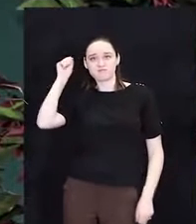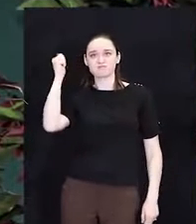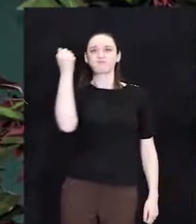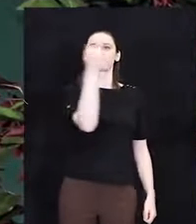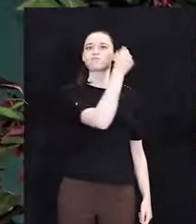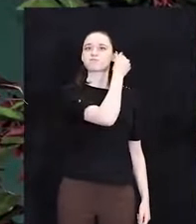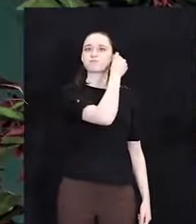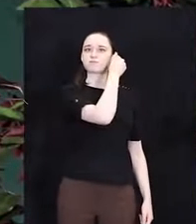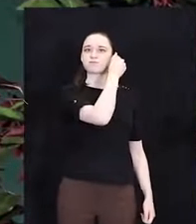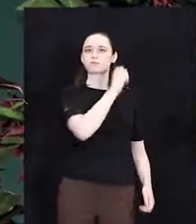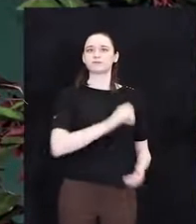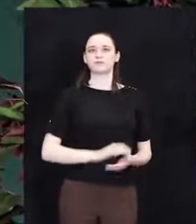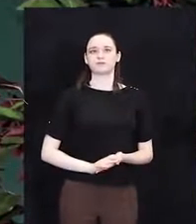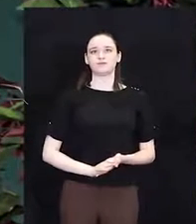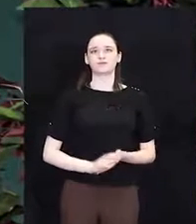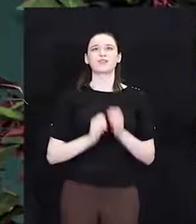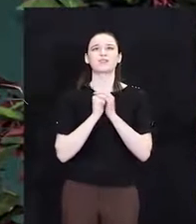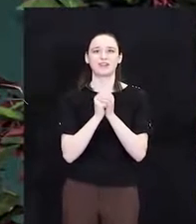from right to left.